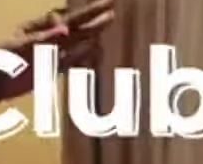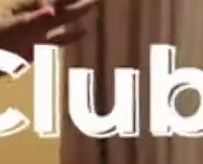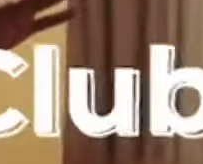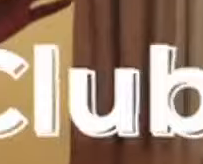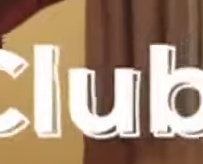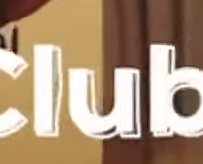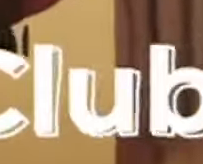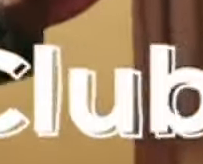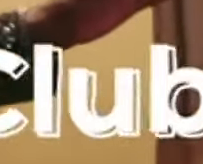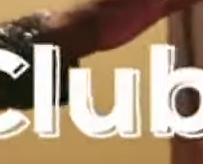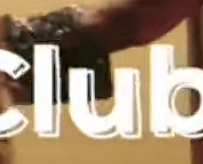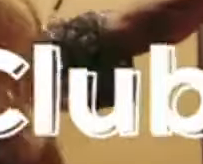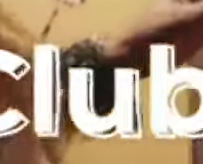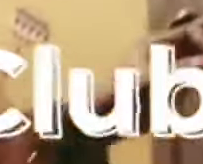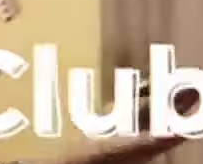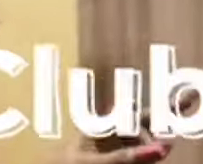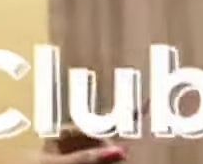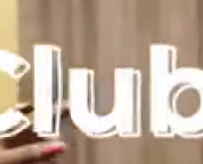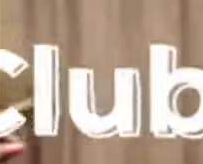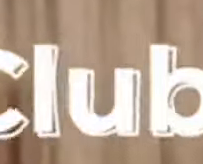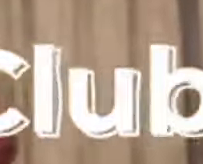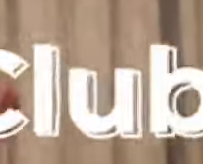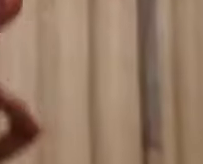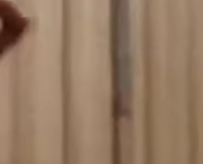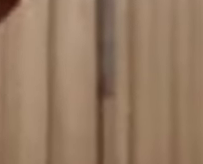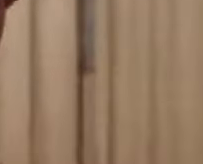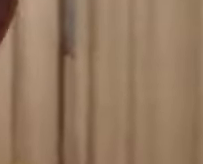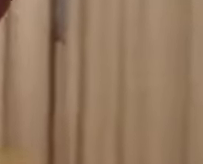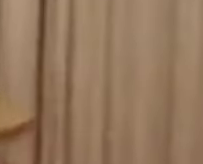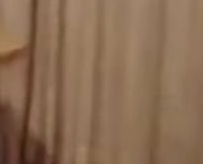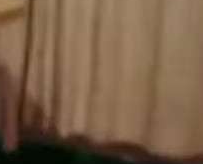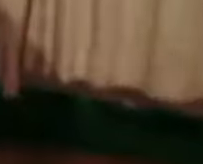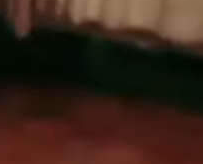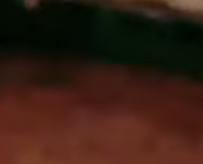Shauri yako, shauri yako,